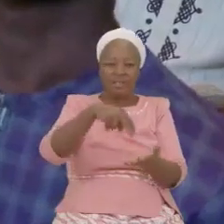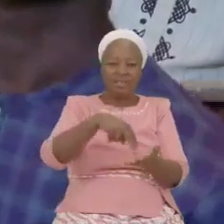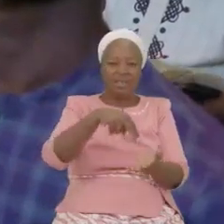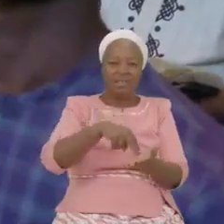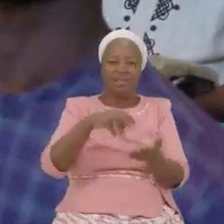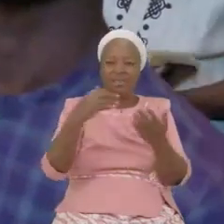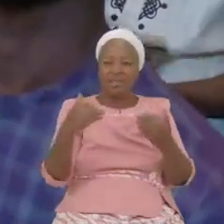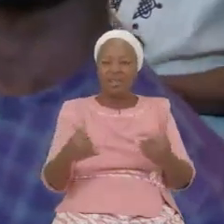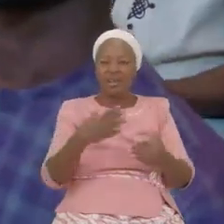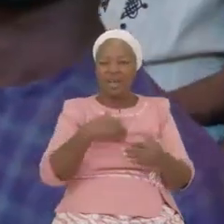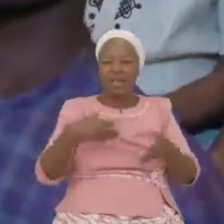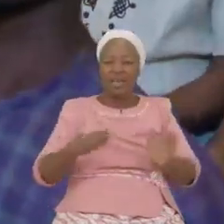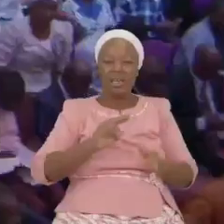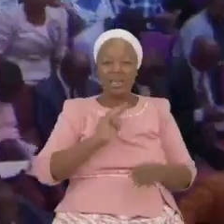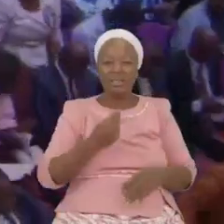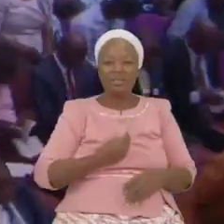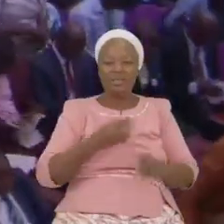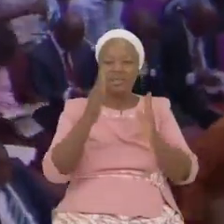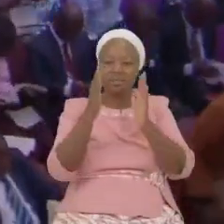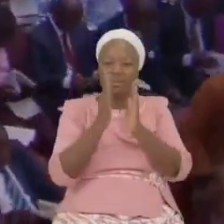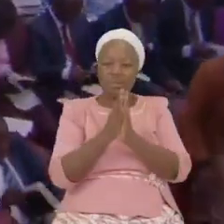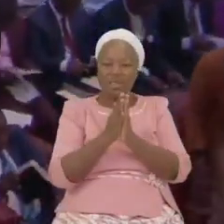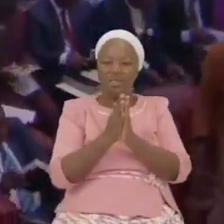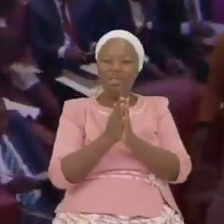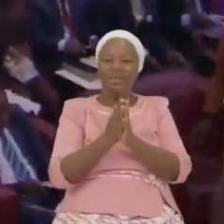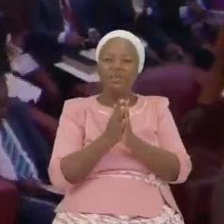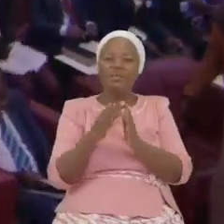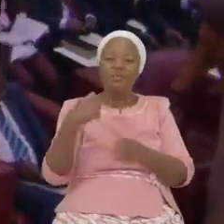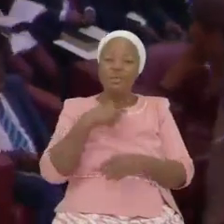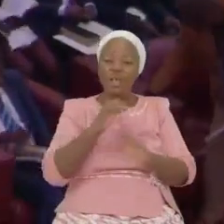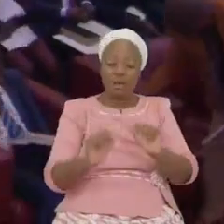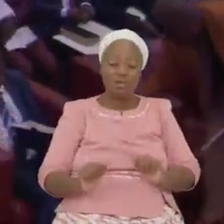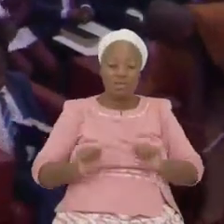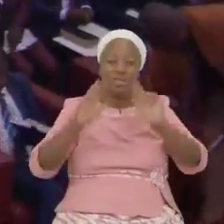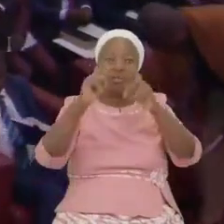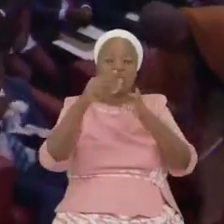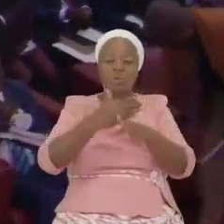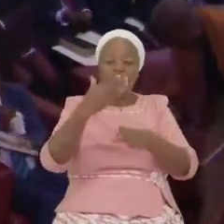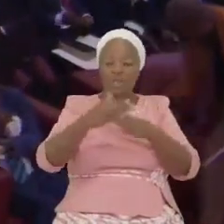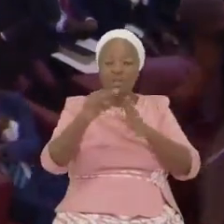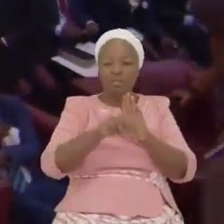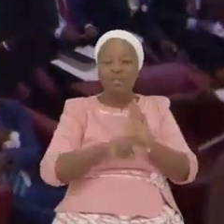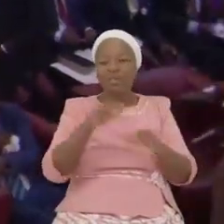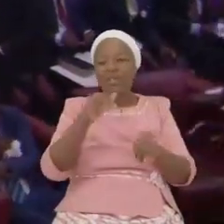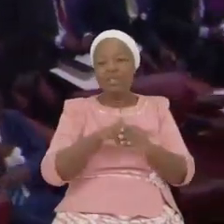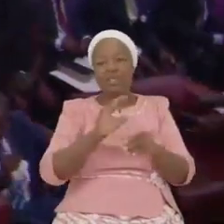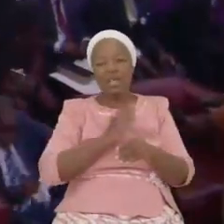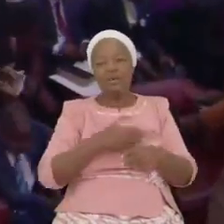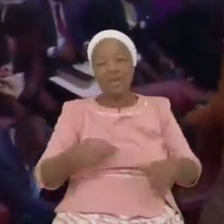now and let us pray. We're committed to completeness, completeness in our lives.